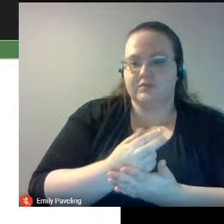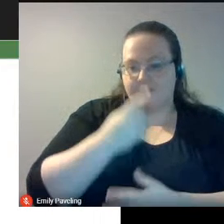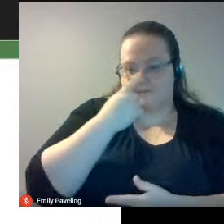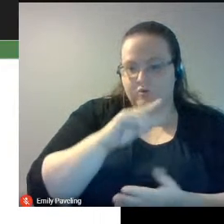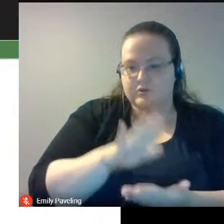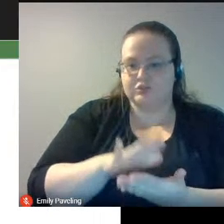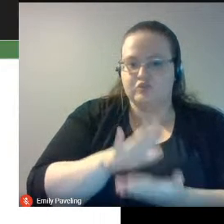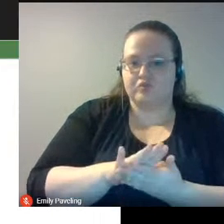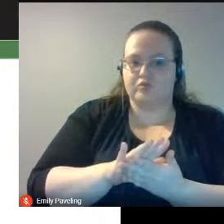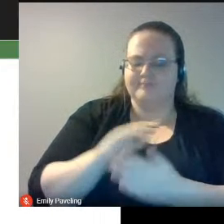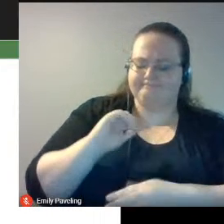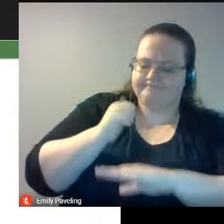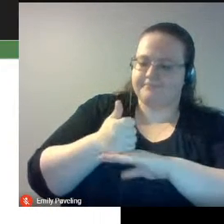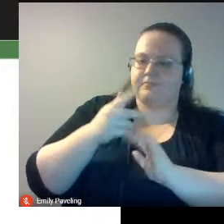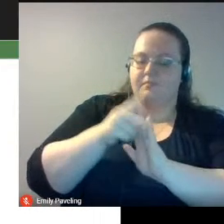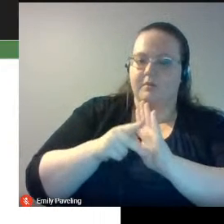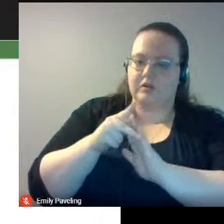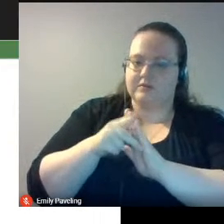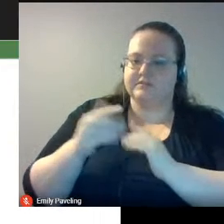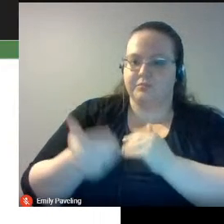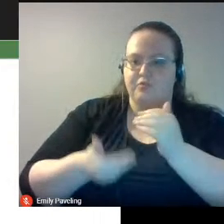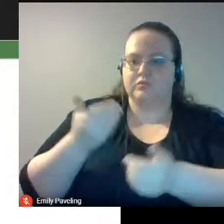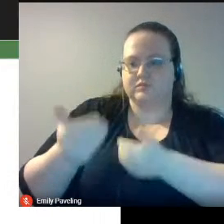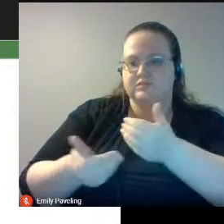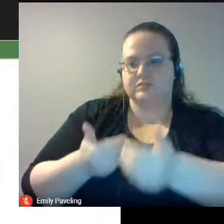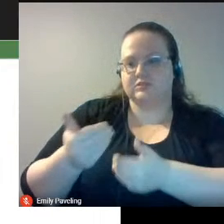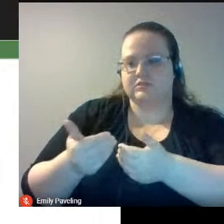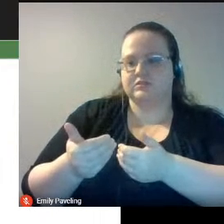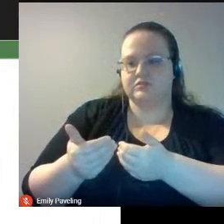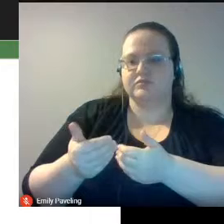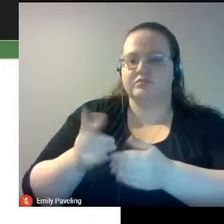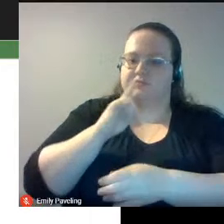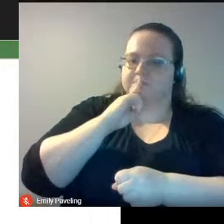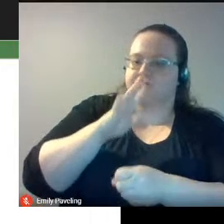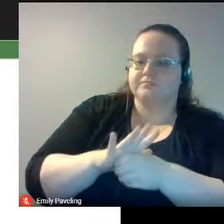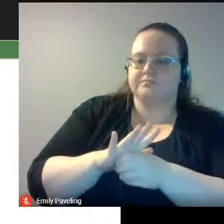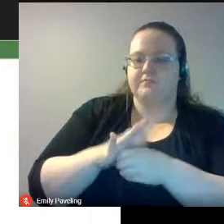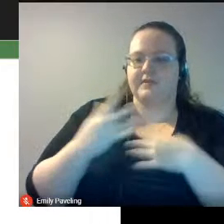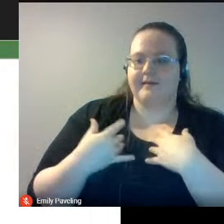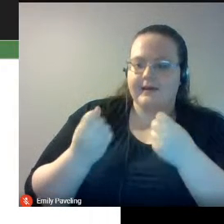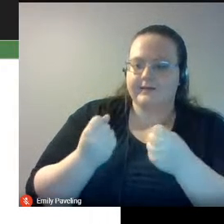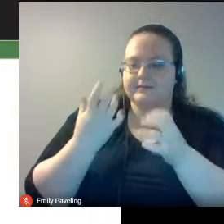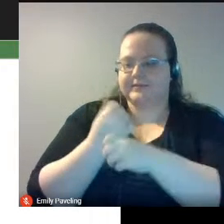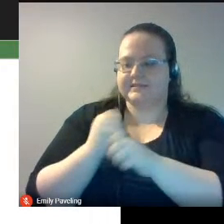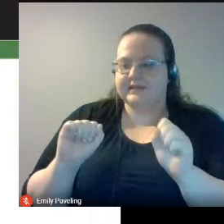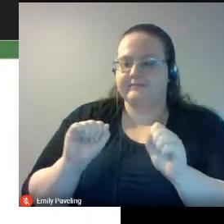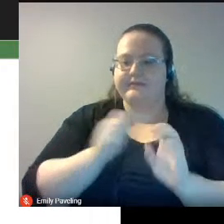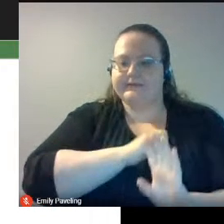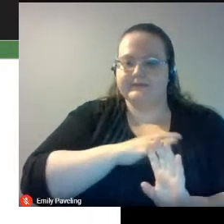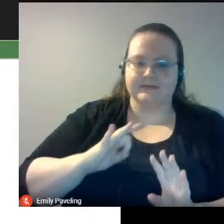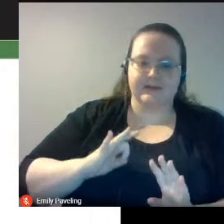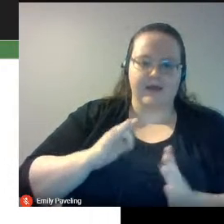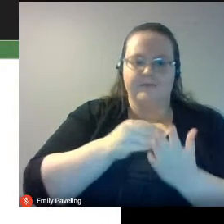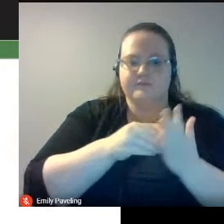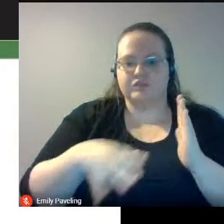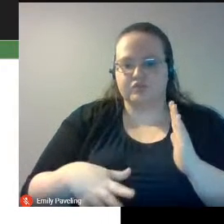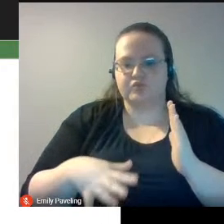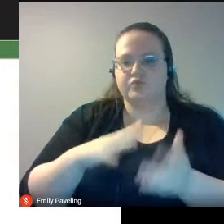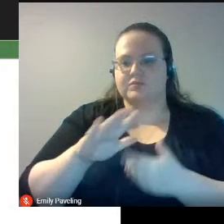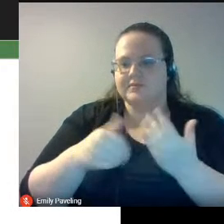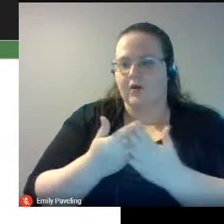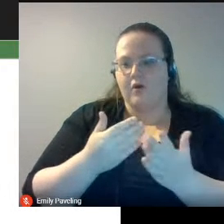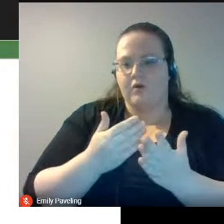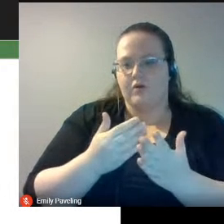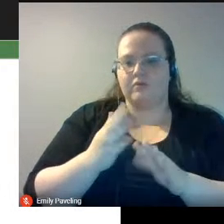schools develop policies and procedures to ensure the health and safety of staff, students, parents, guardians, and